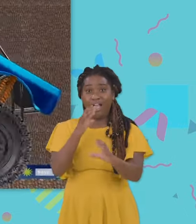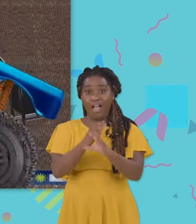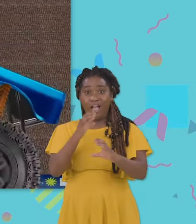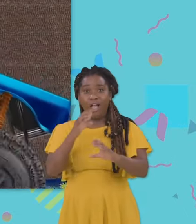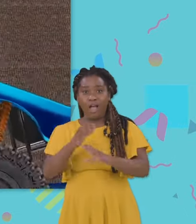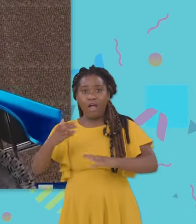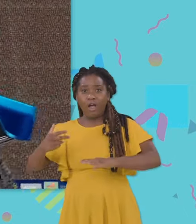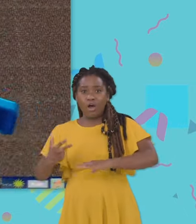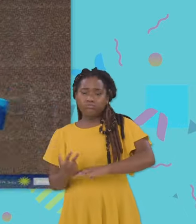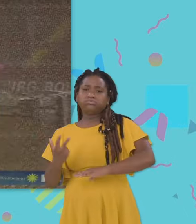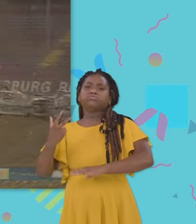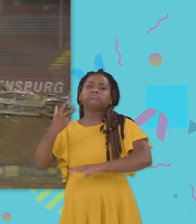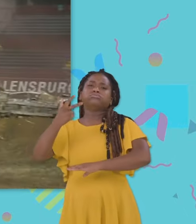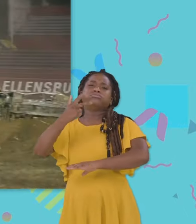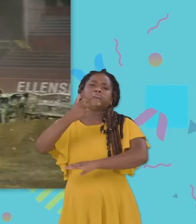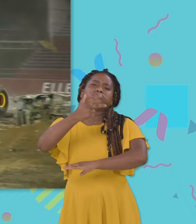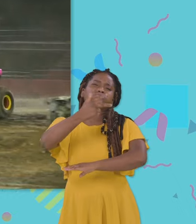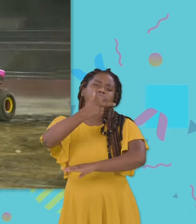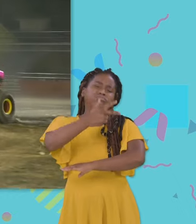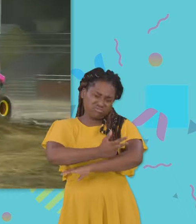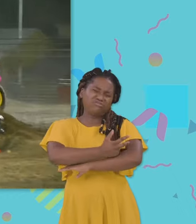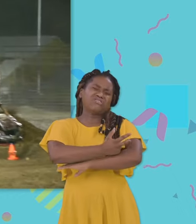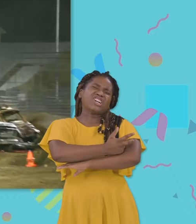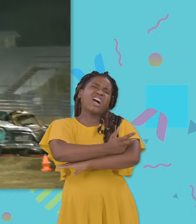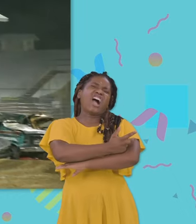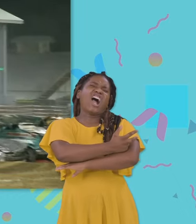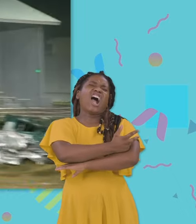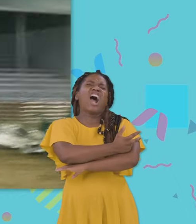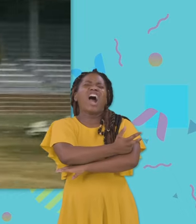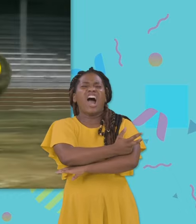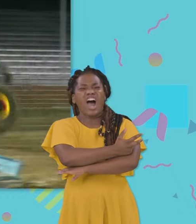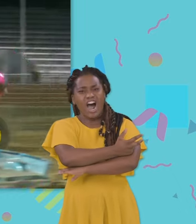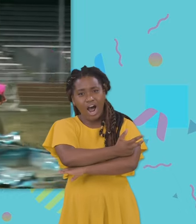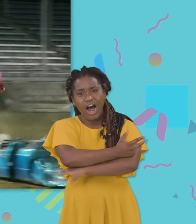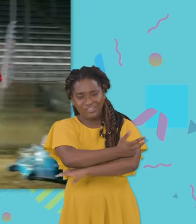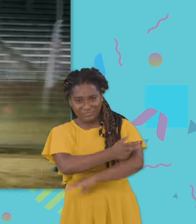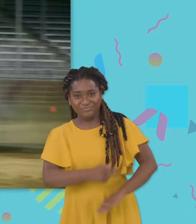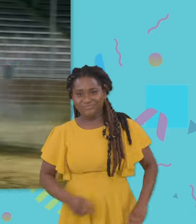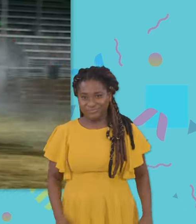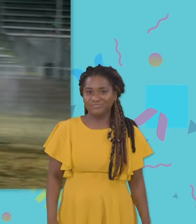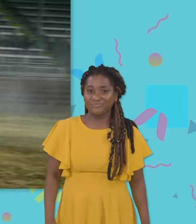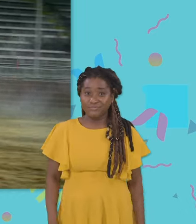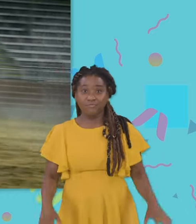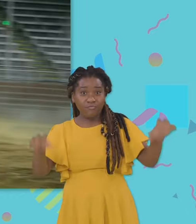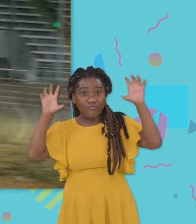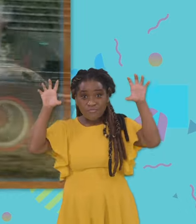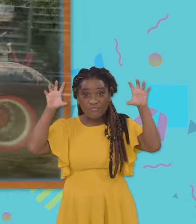Monster trucks jump high in the sky and they make such a monstrous sound.